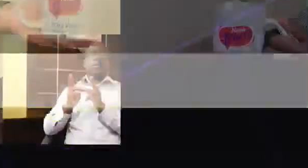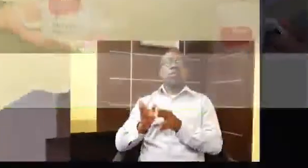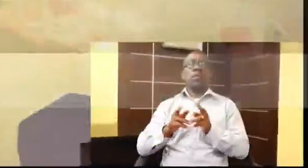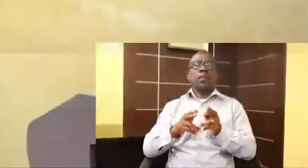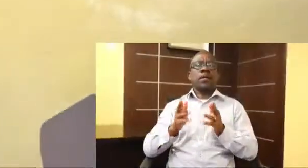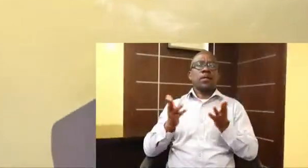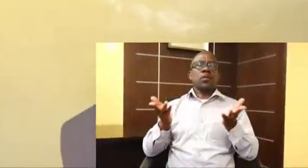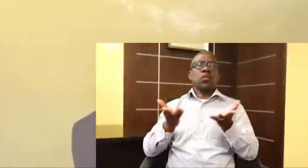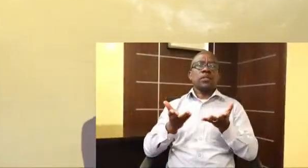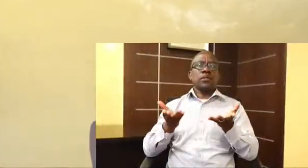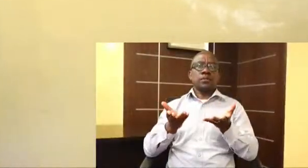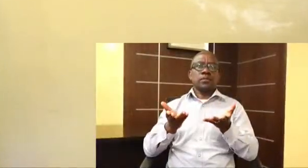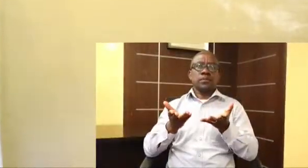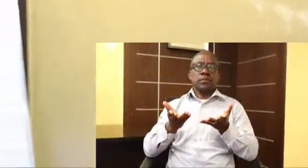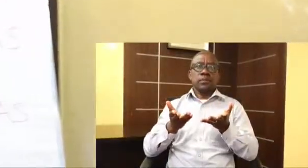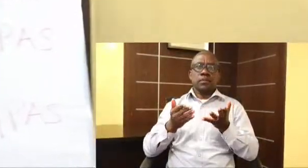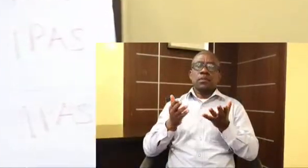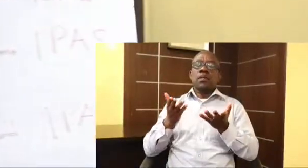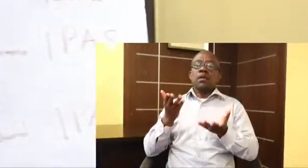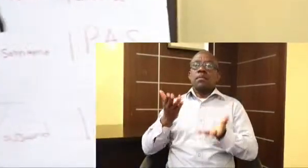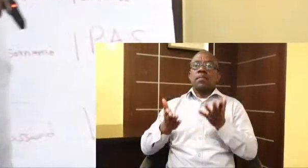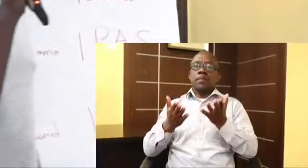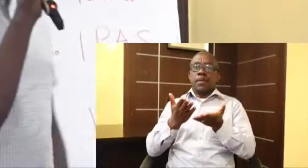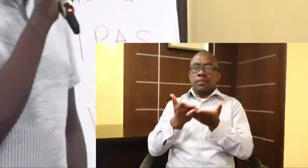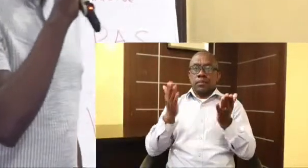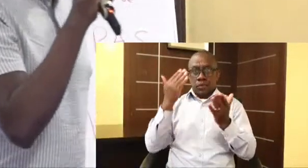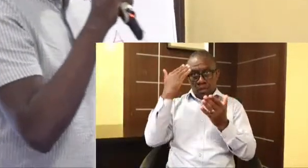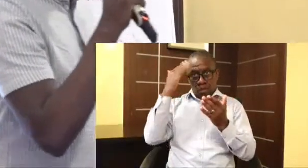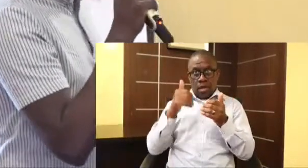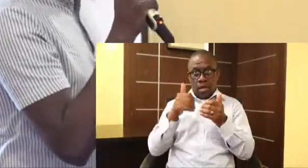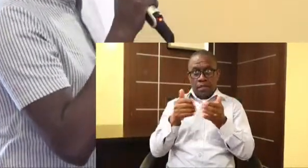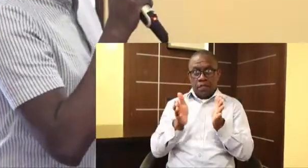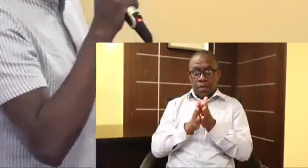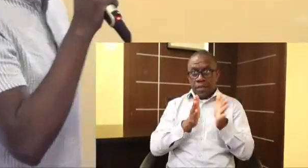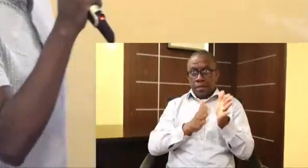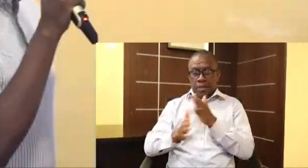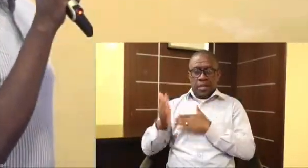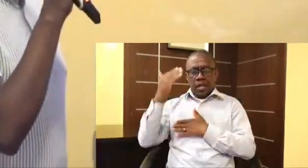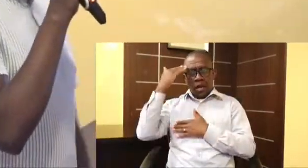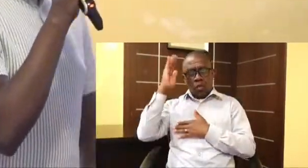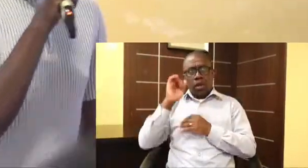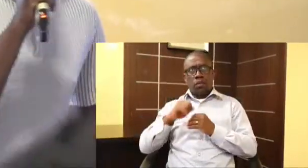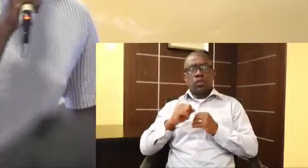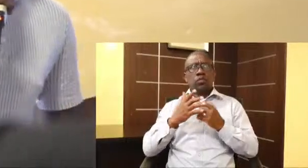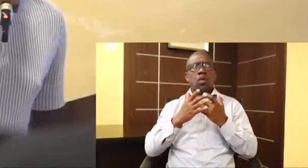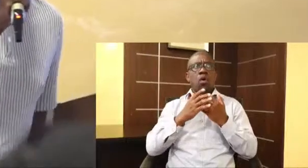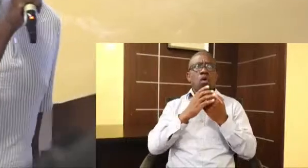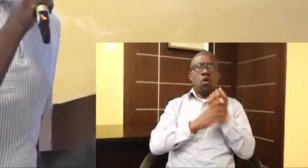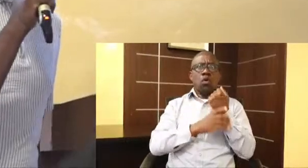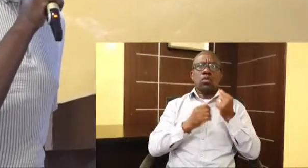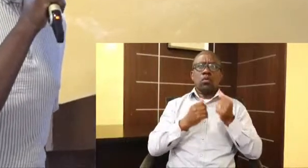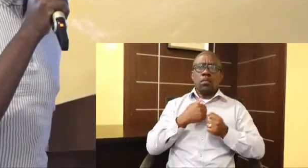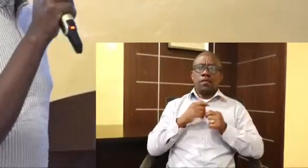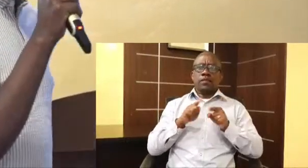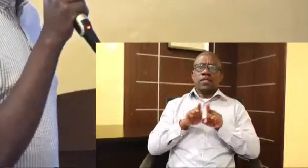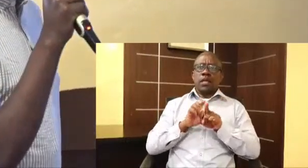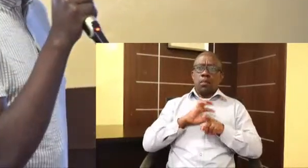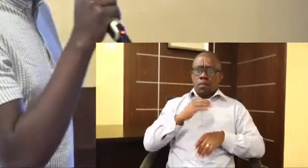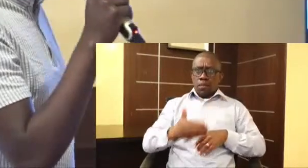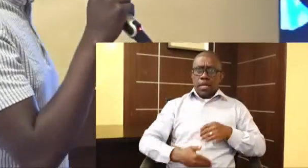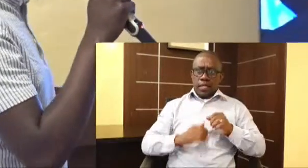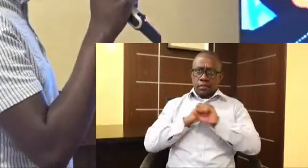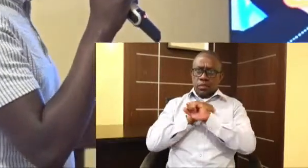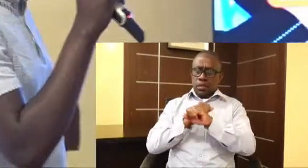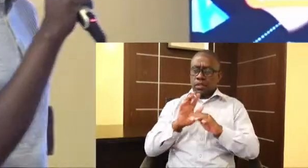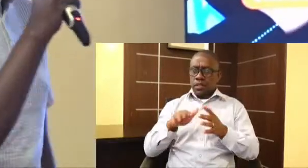Of course, I also presume that you know family planning. You'll know about contraception. And you want to go access